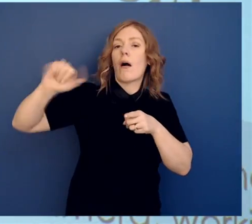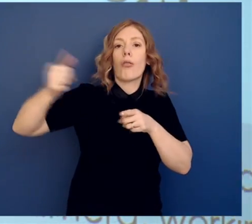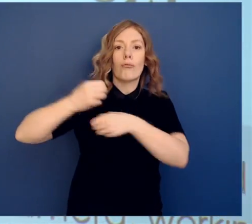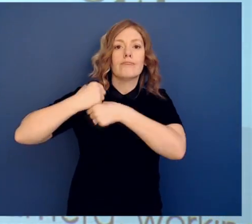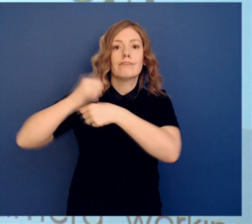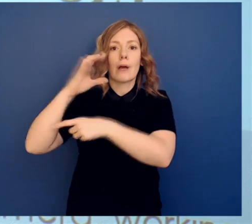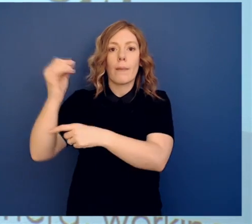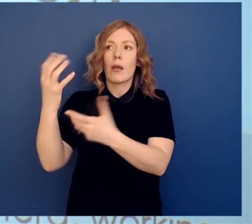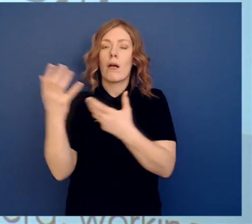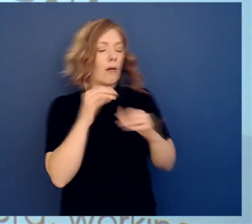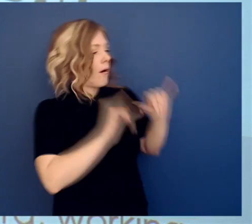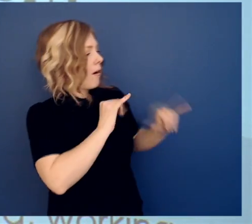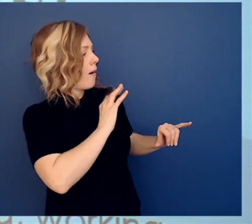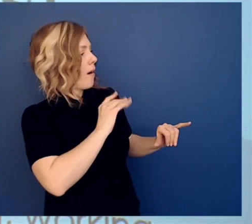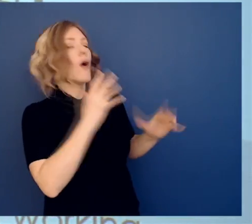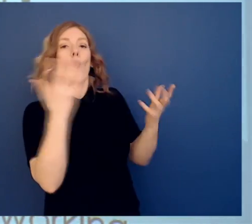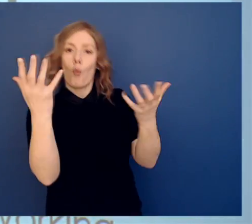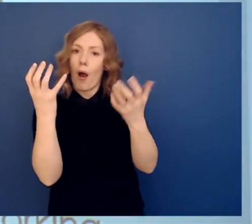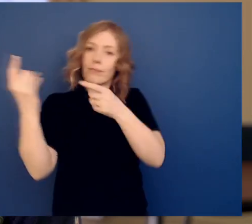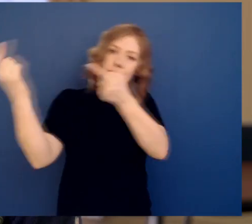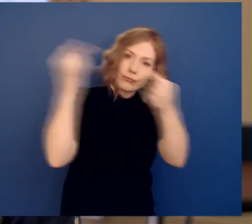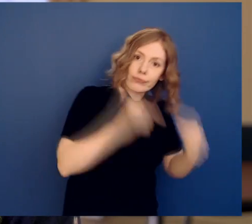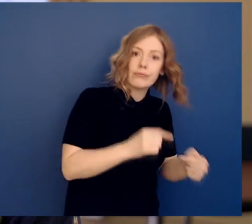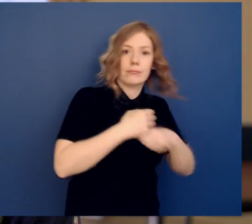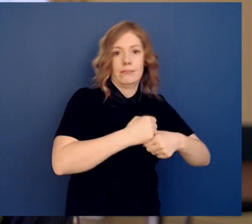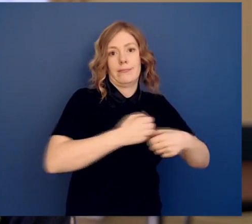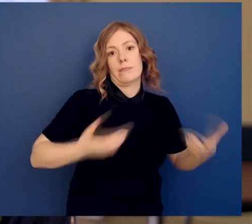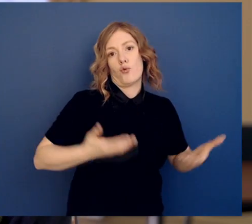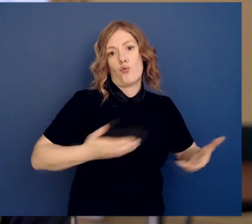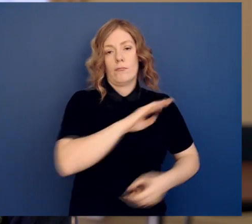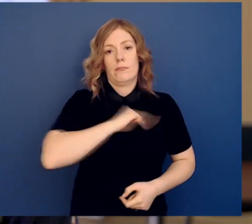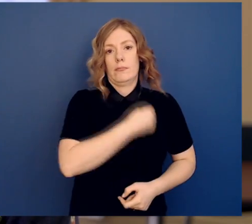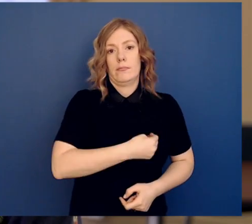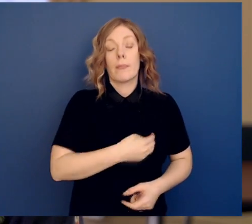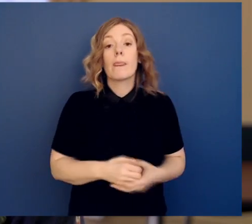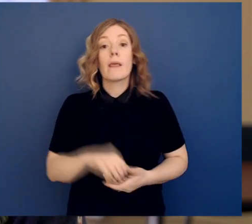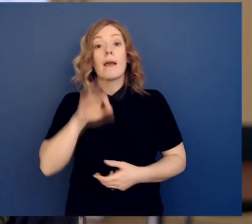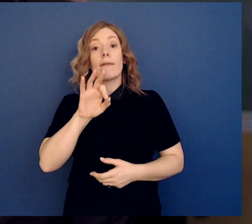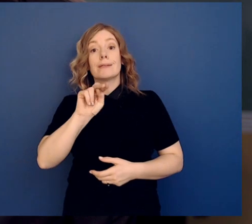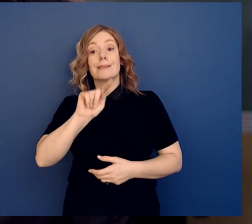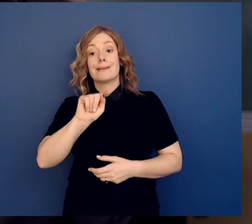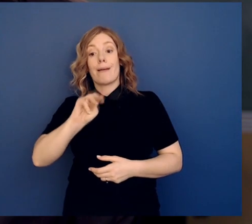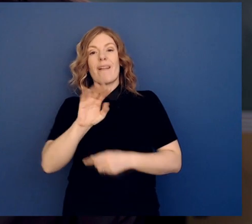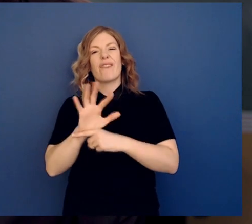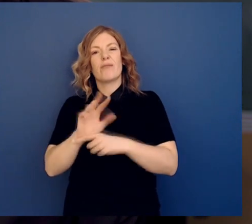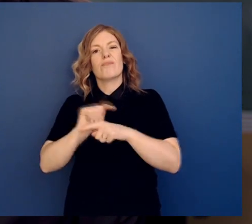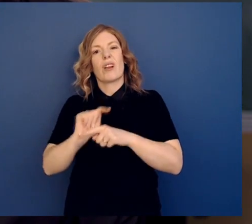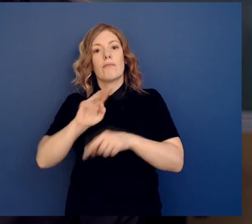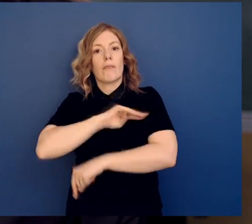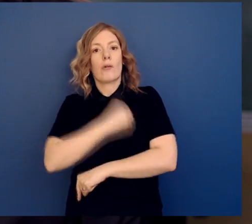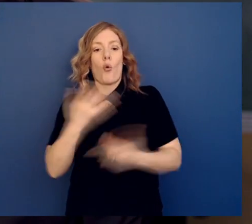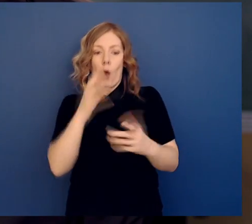situations. People want to bring productions that have a heavy deaf element here because they know that we can handle it. The whole idea with Film